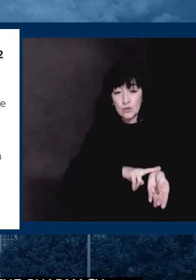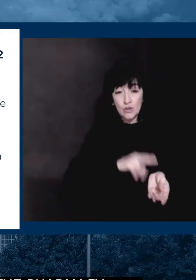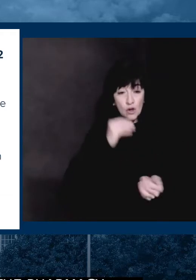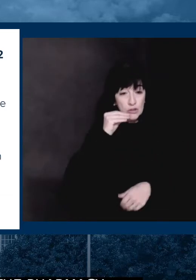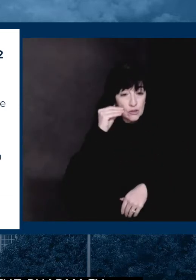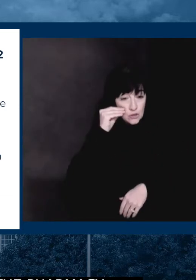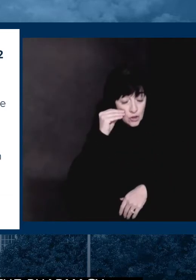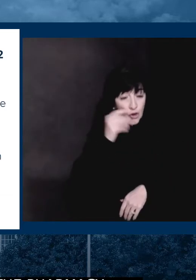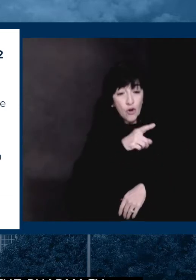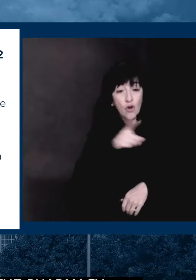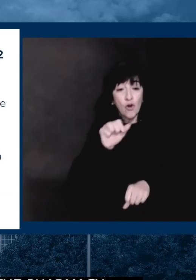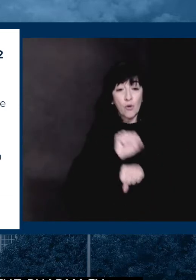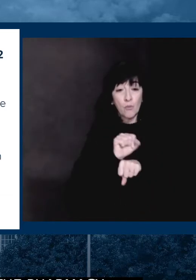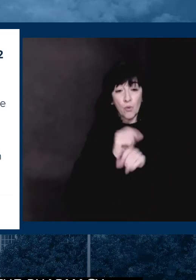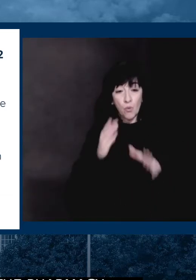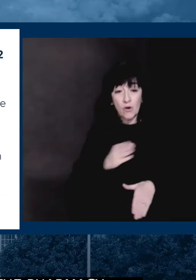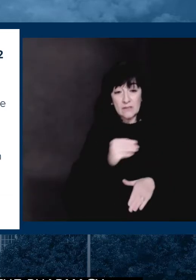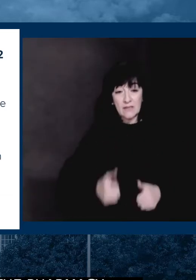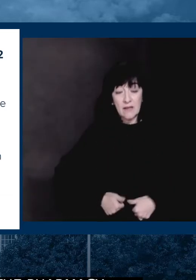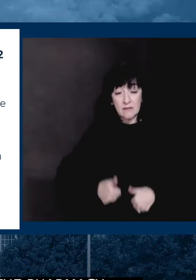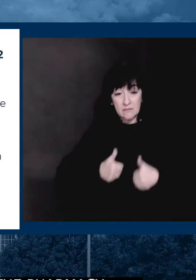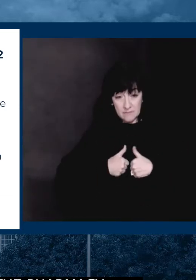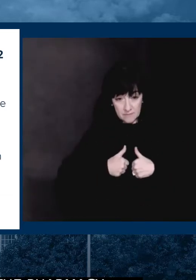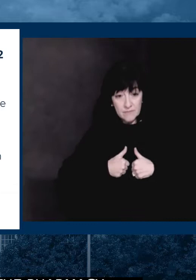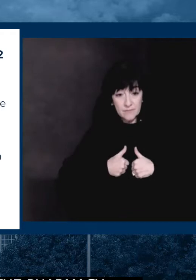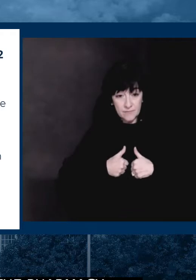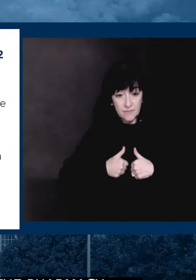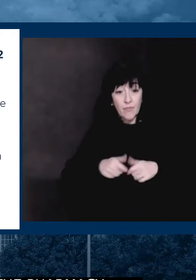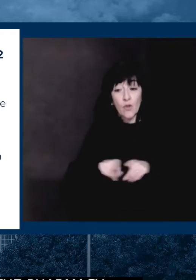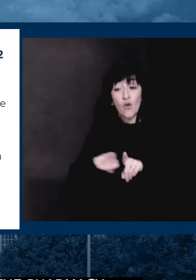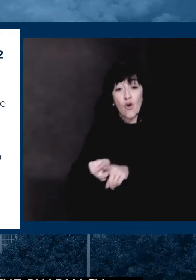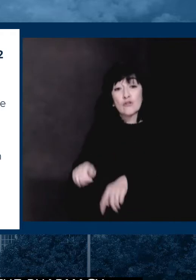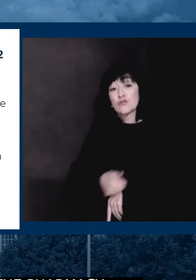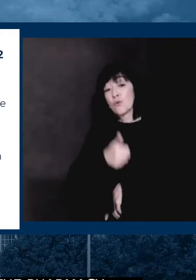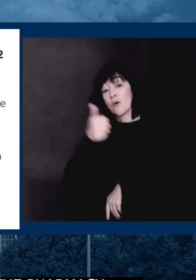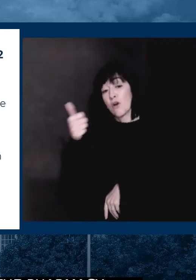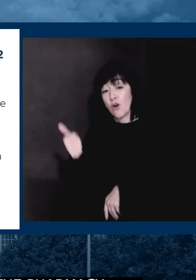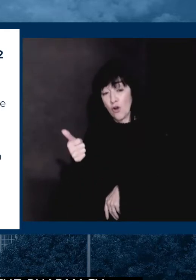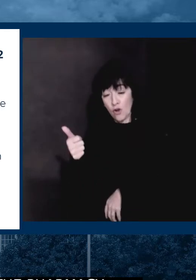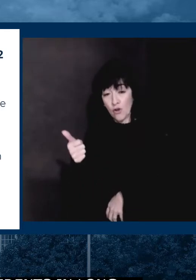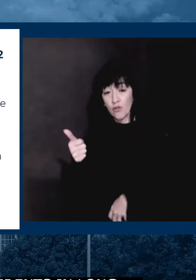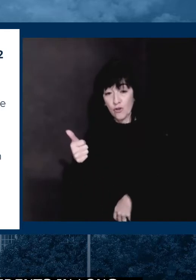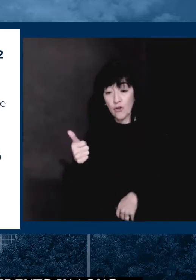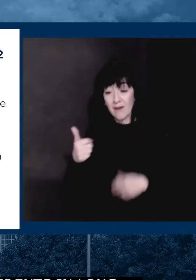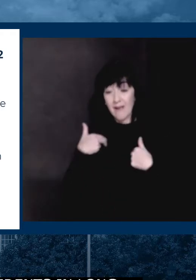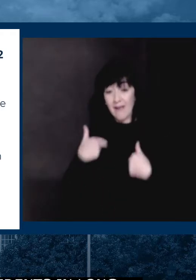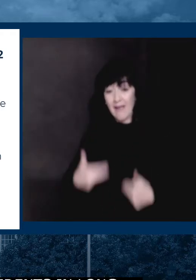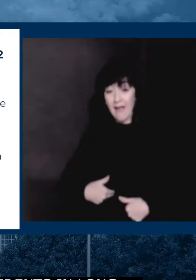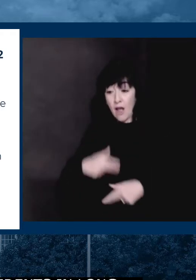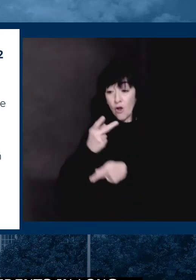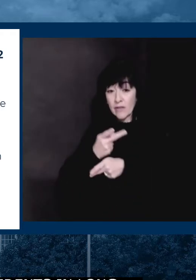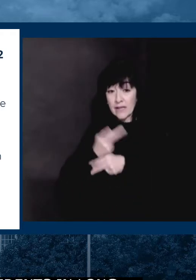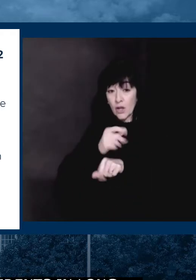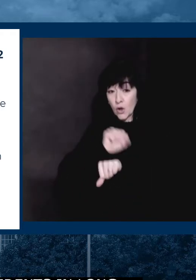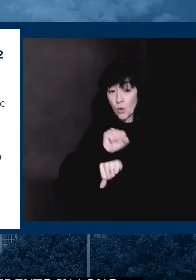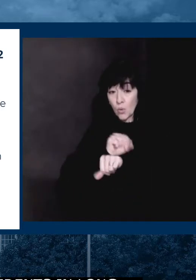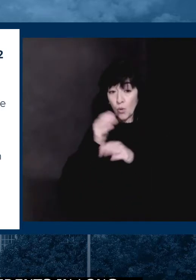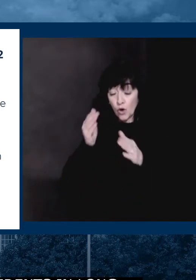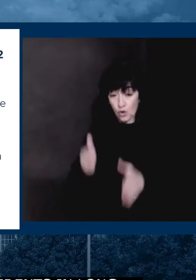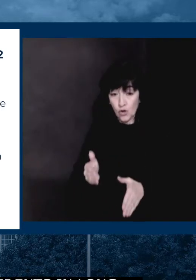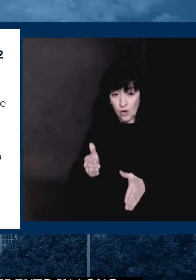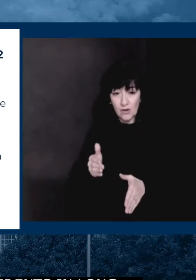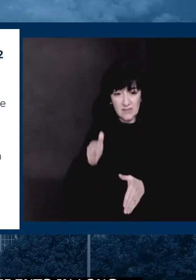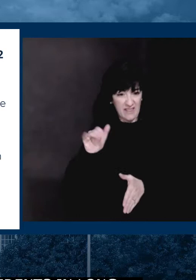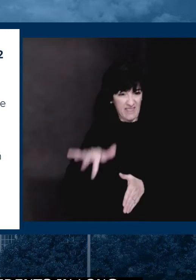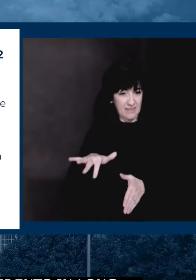getting 8,775 doses for the healthcare systems, which is the follow-up.